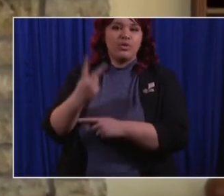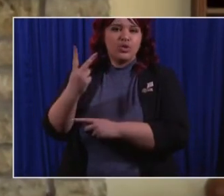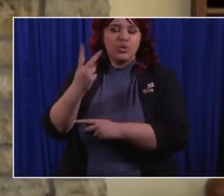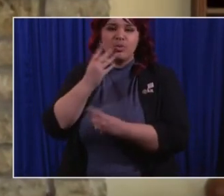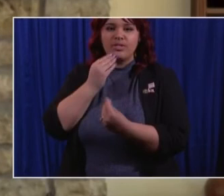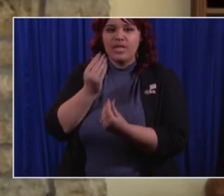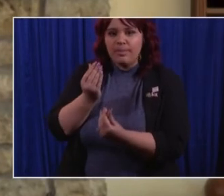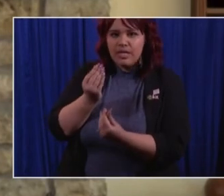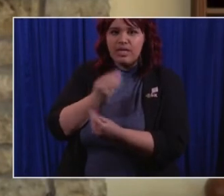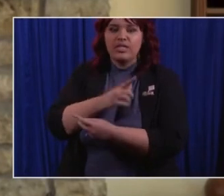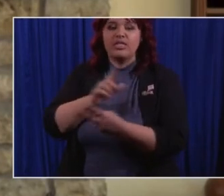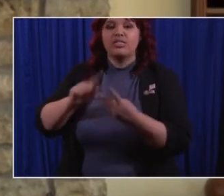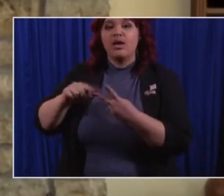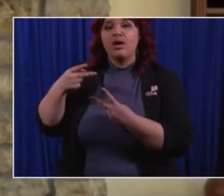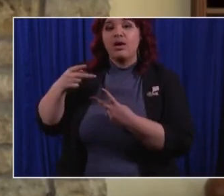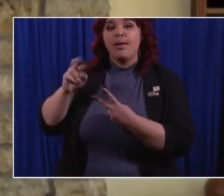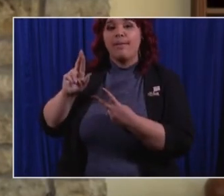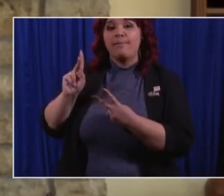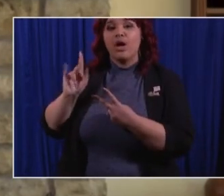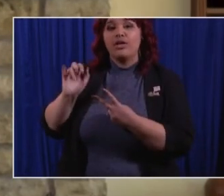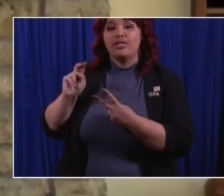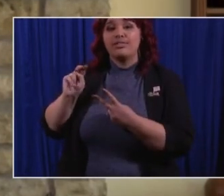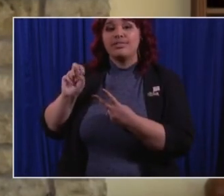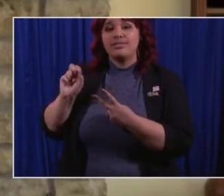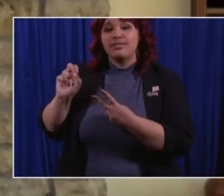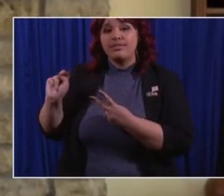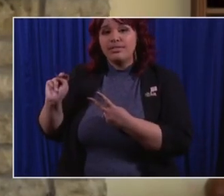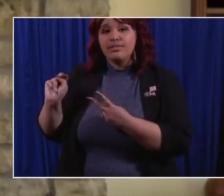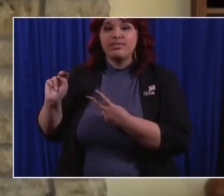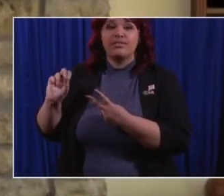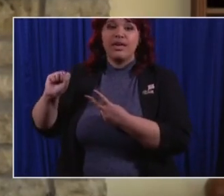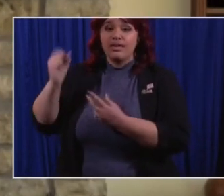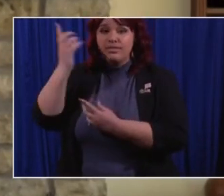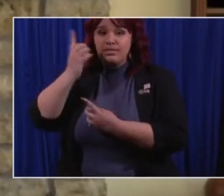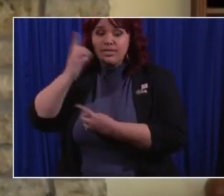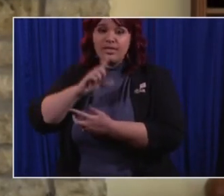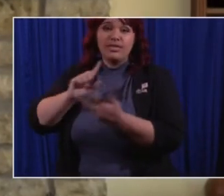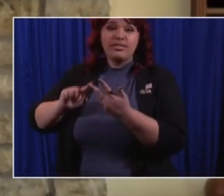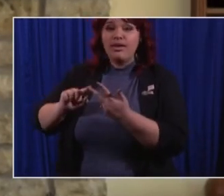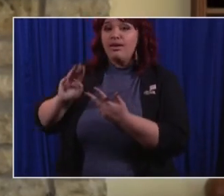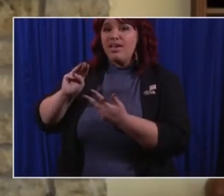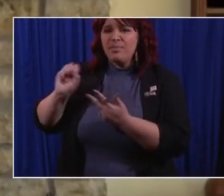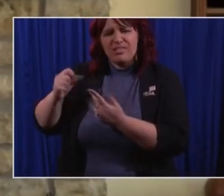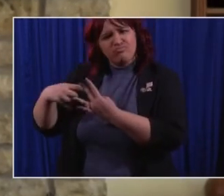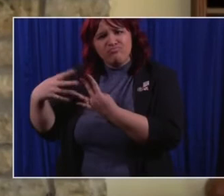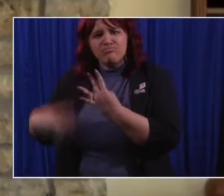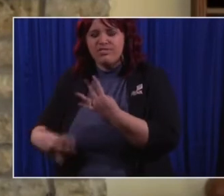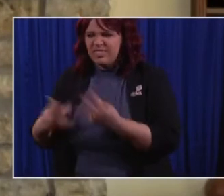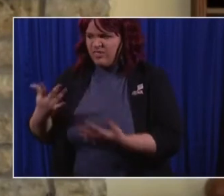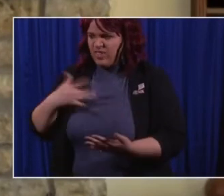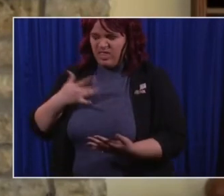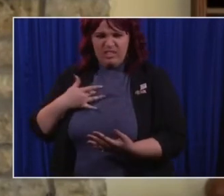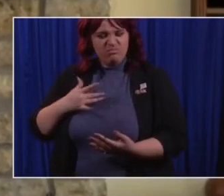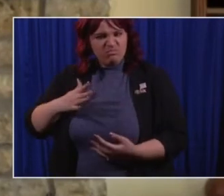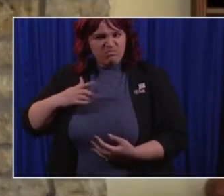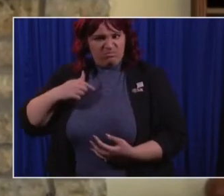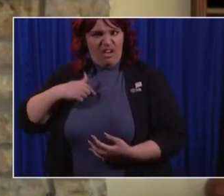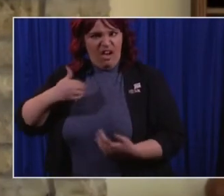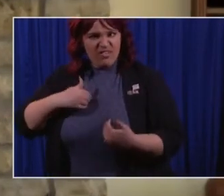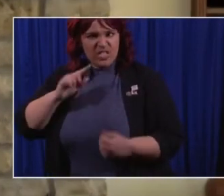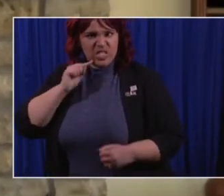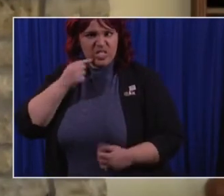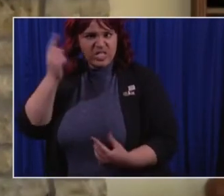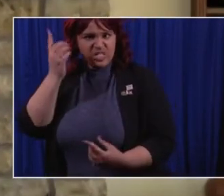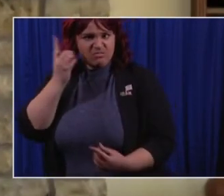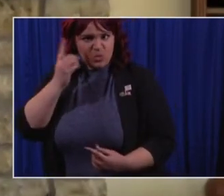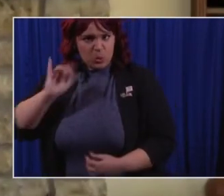feel overlooked. What's the latest on eligibility for those people, and what considerations have been made for the risks that they face? Let me talk